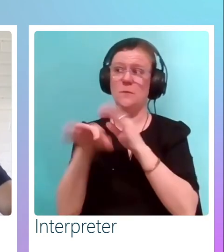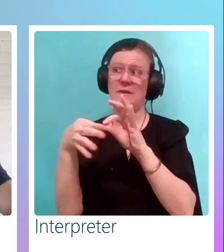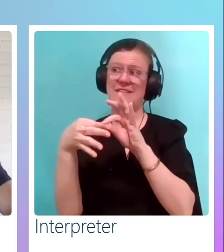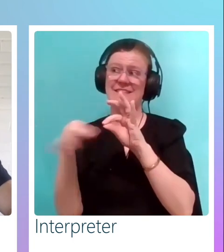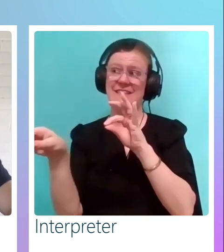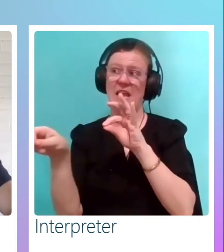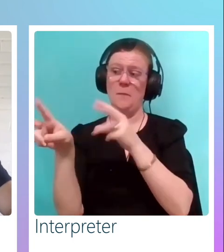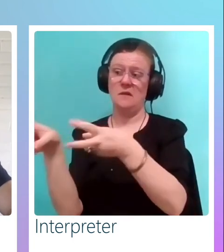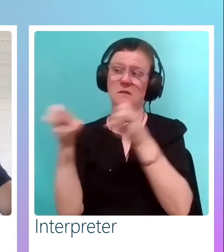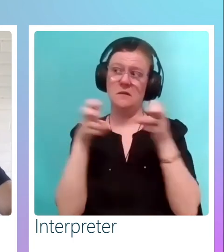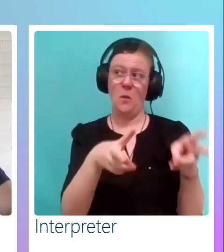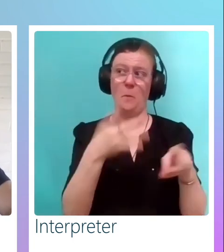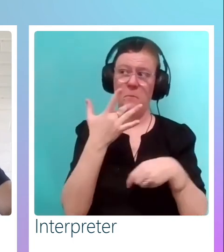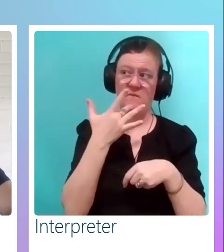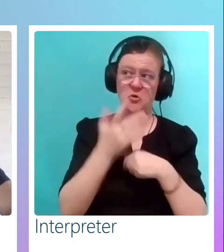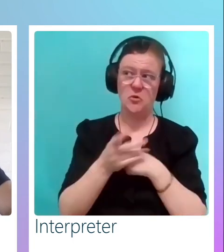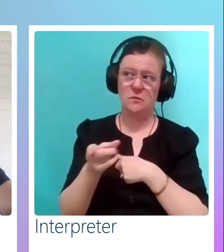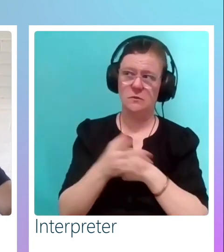be preferred?